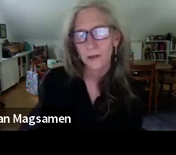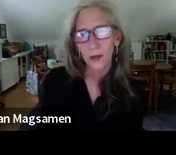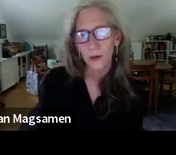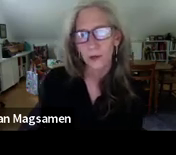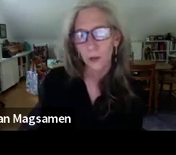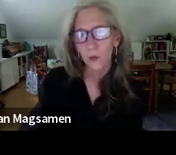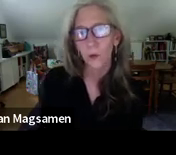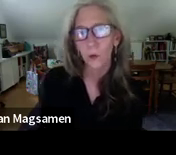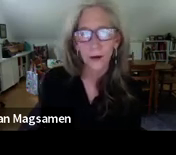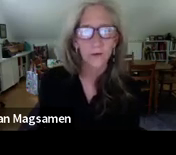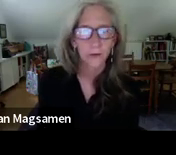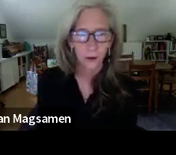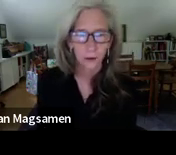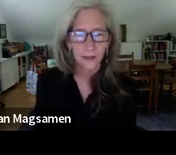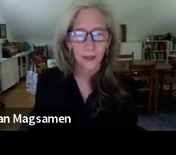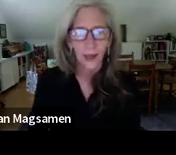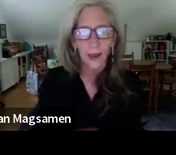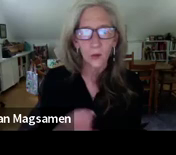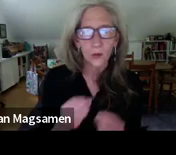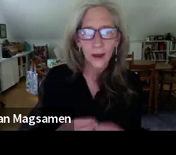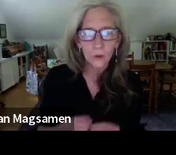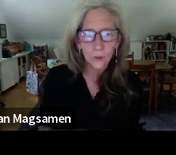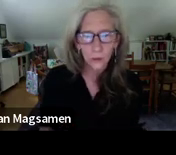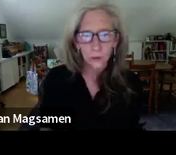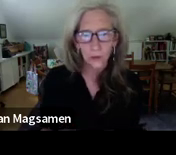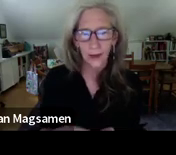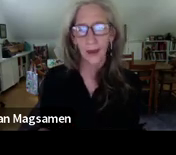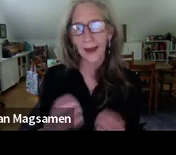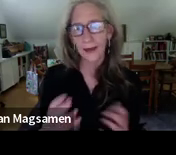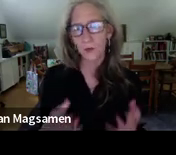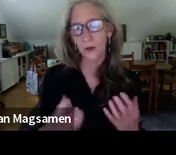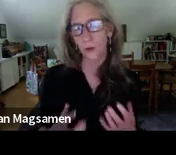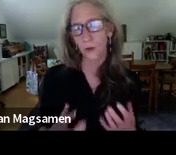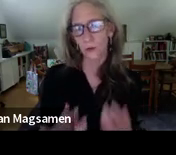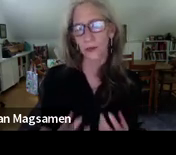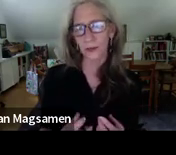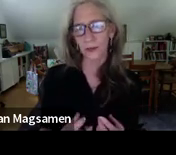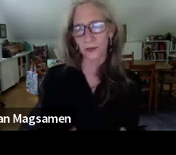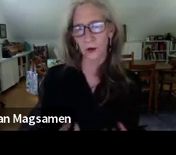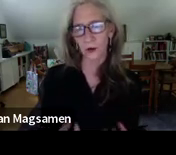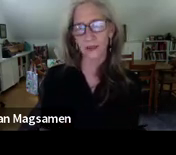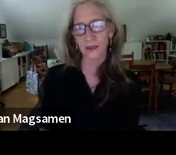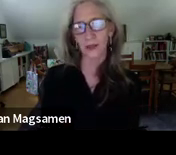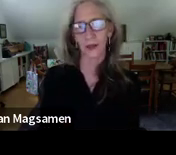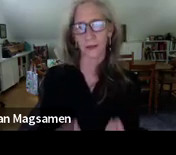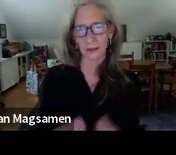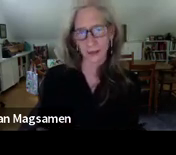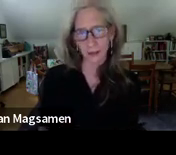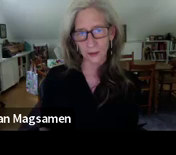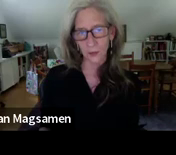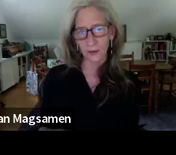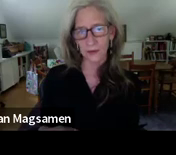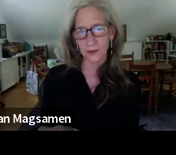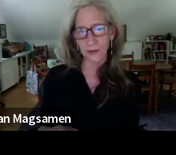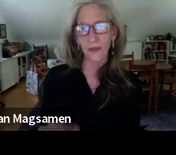And so, the takeaway here is that we are wired for the arts. And we now know that as we are bringing in these artistic